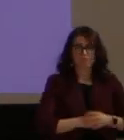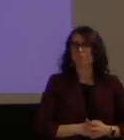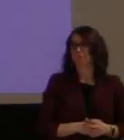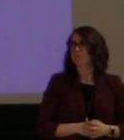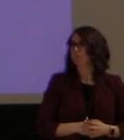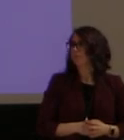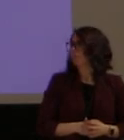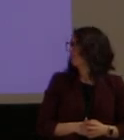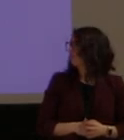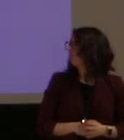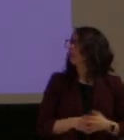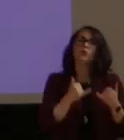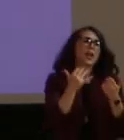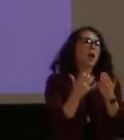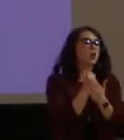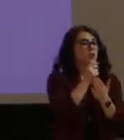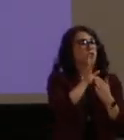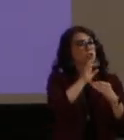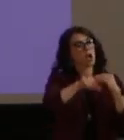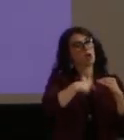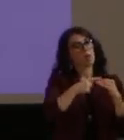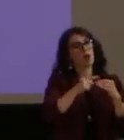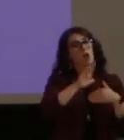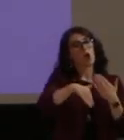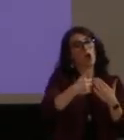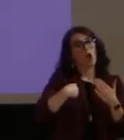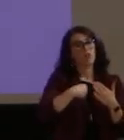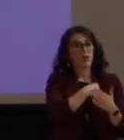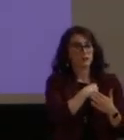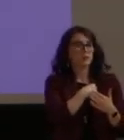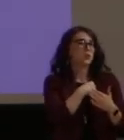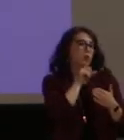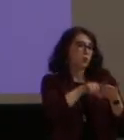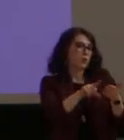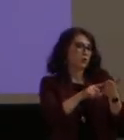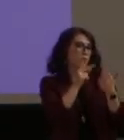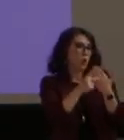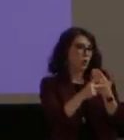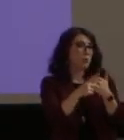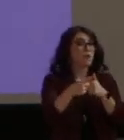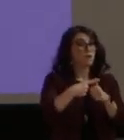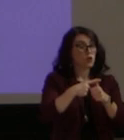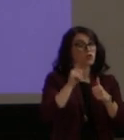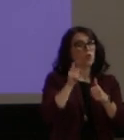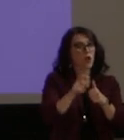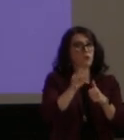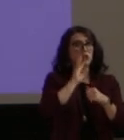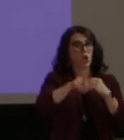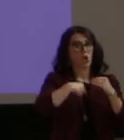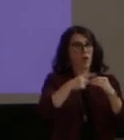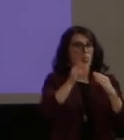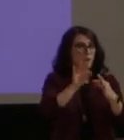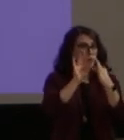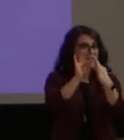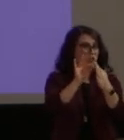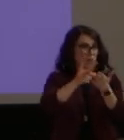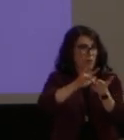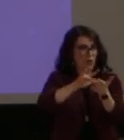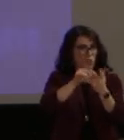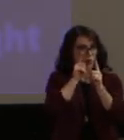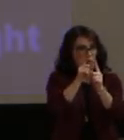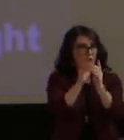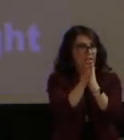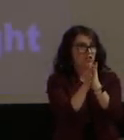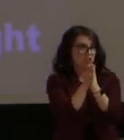So to talk about the All of Us Research Program, you have to talk about the Precision Medicine Initiative. So